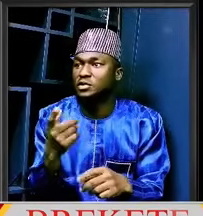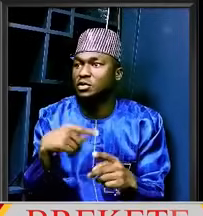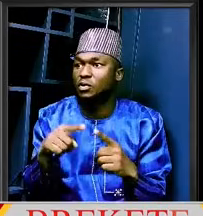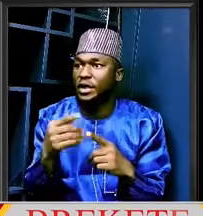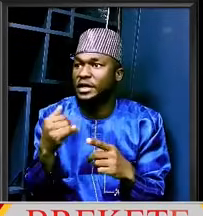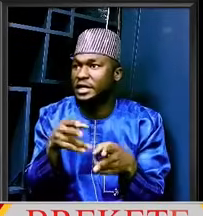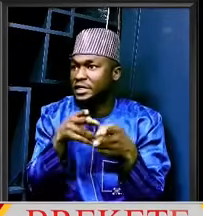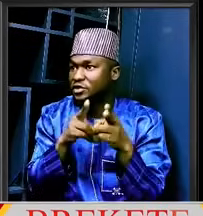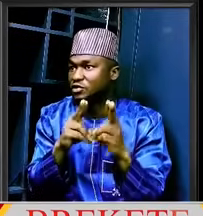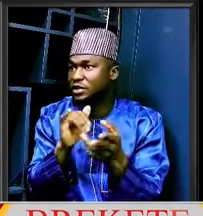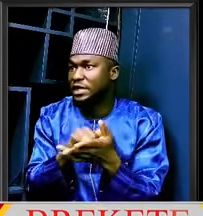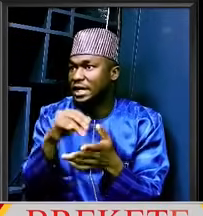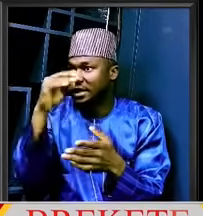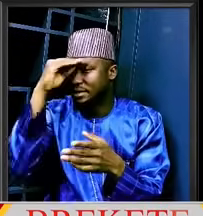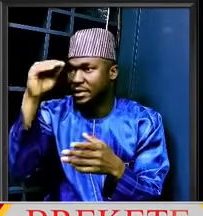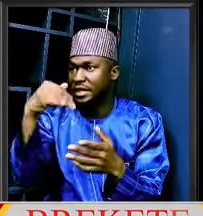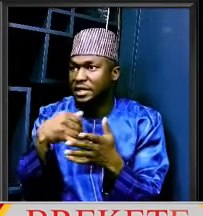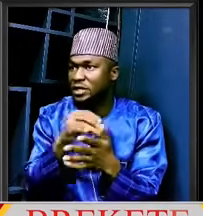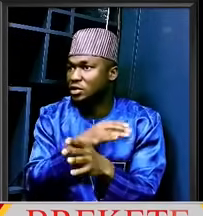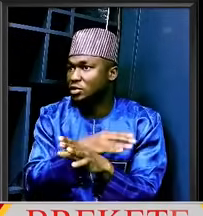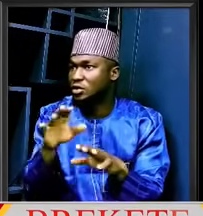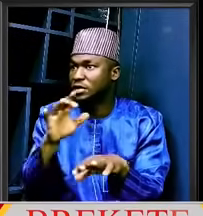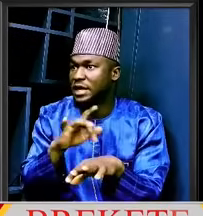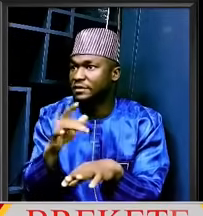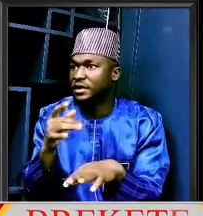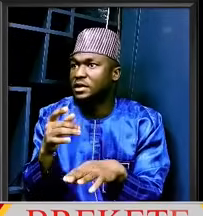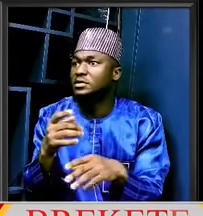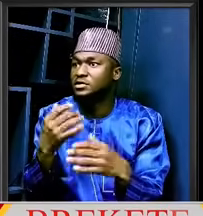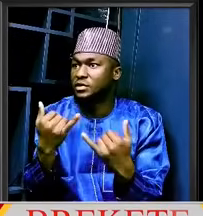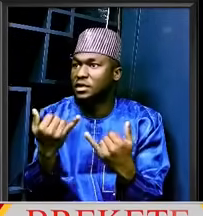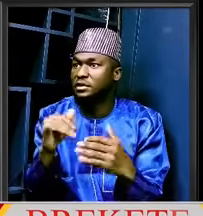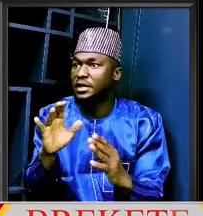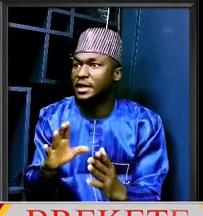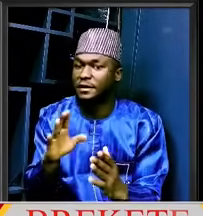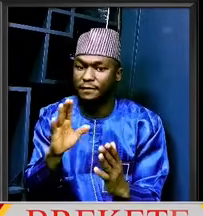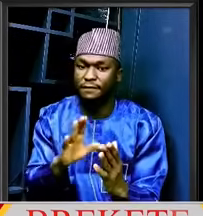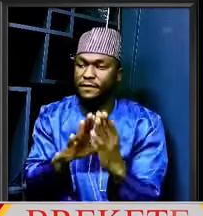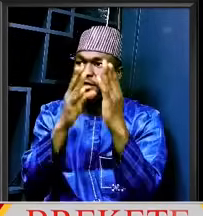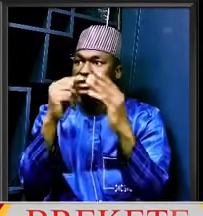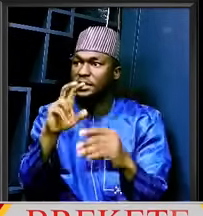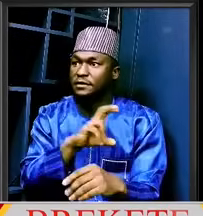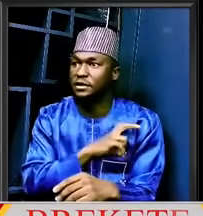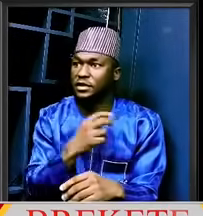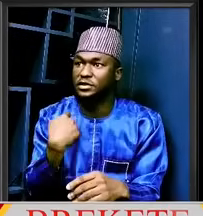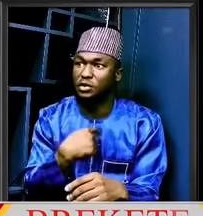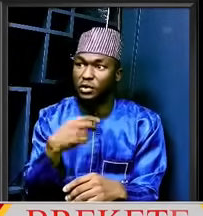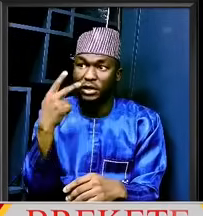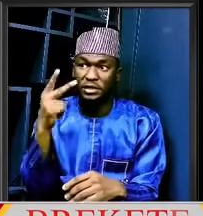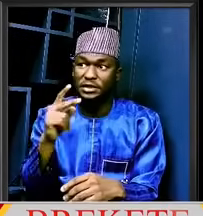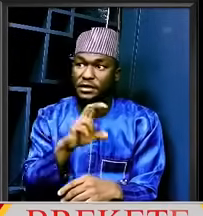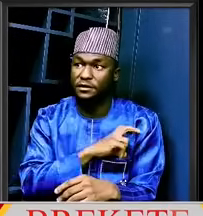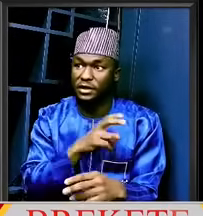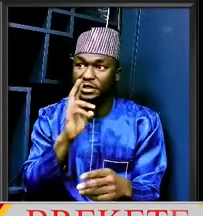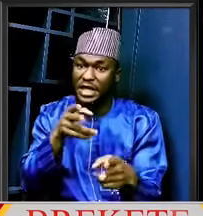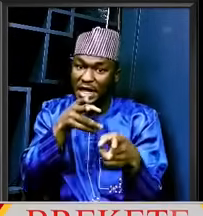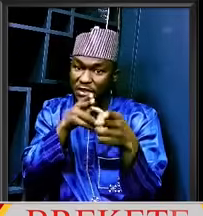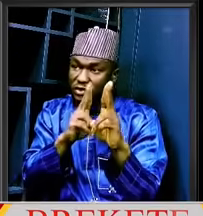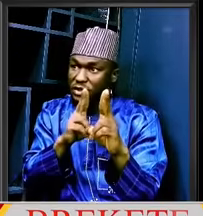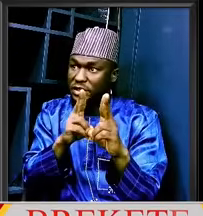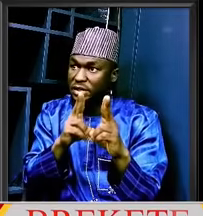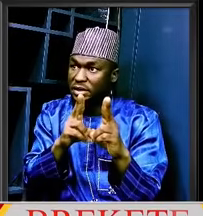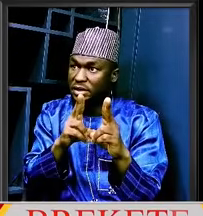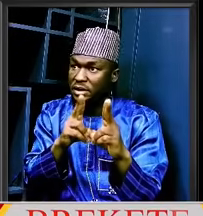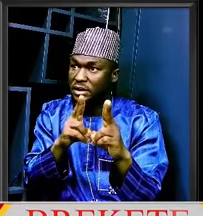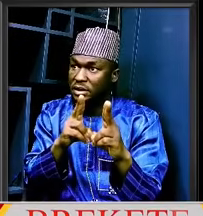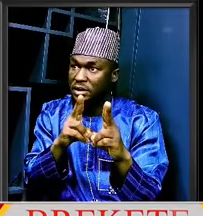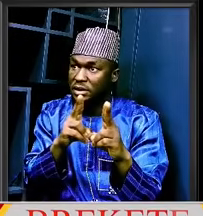they shot at that man, that did not enter. They now knew that it was working. They now face police. We're seeing police, they were shooting.